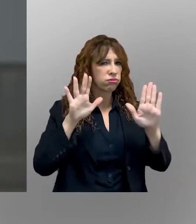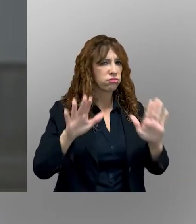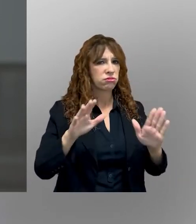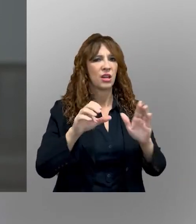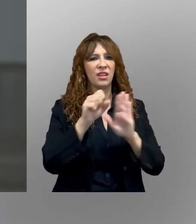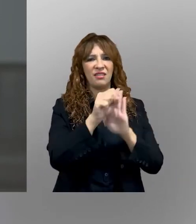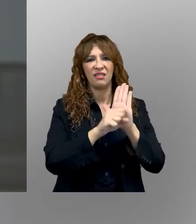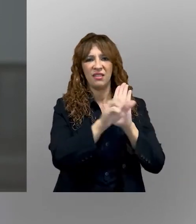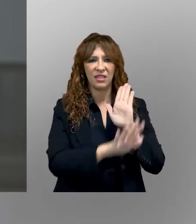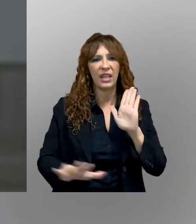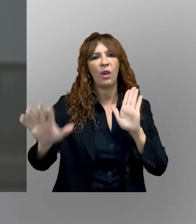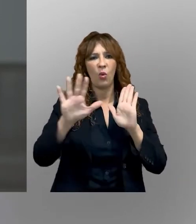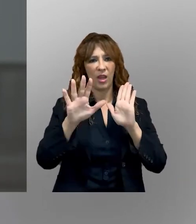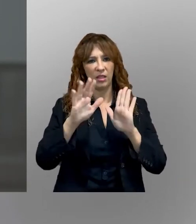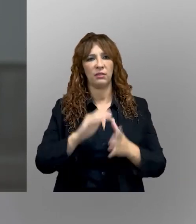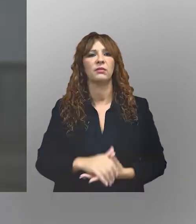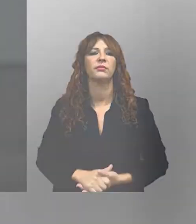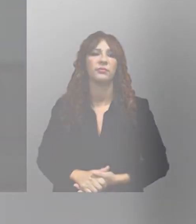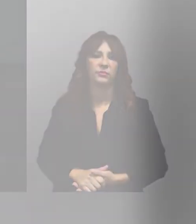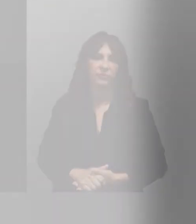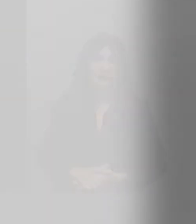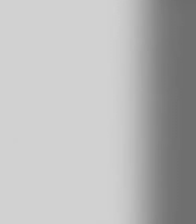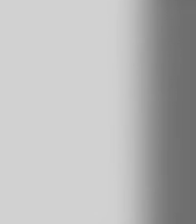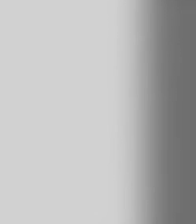tremendous impact statewide.